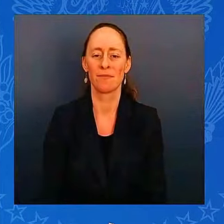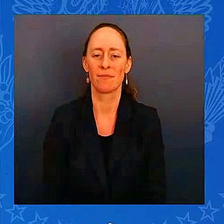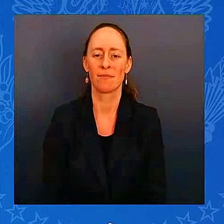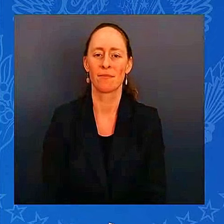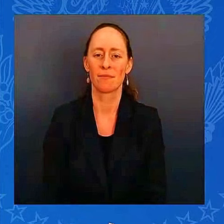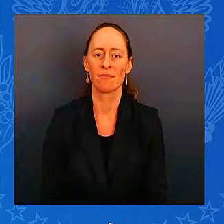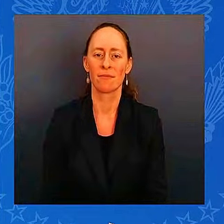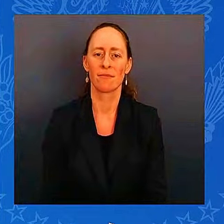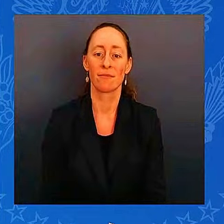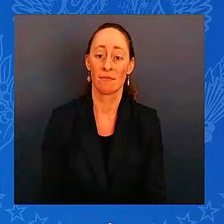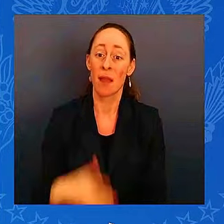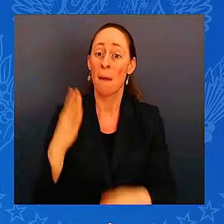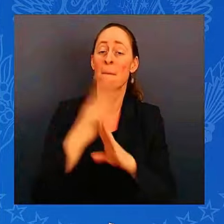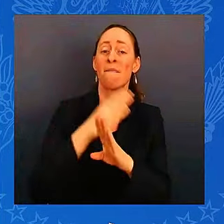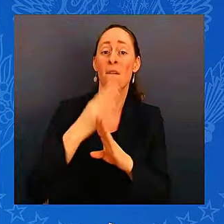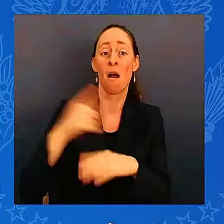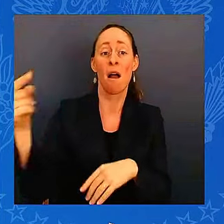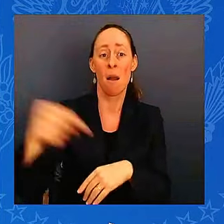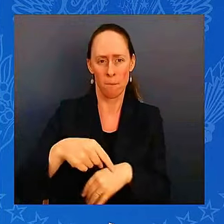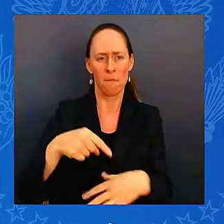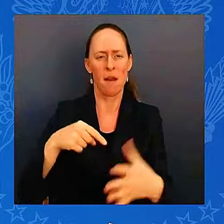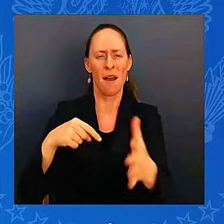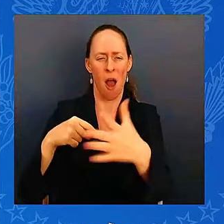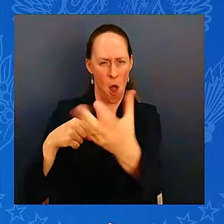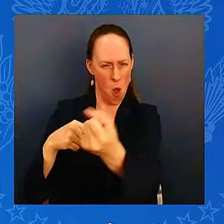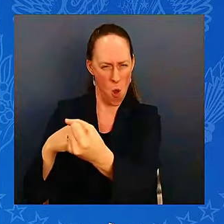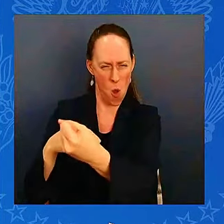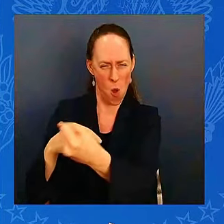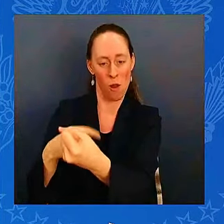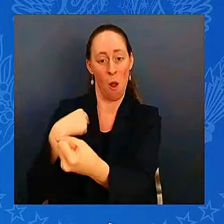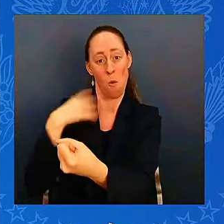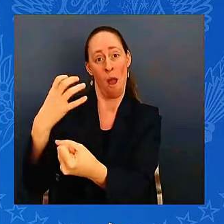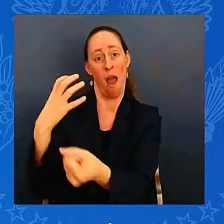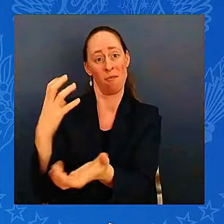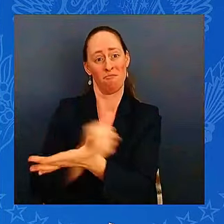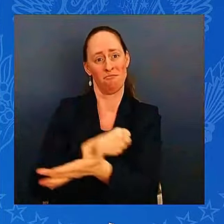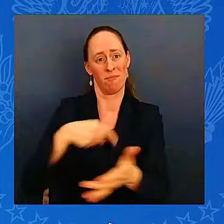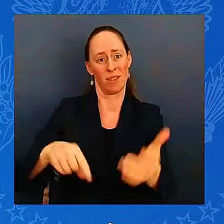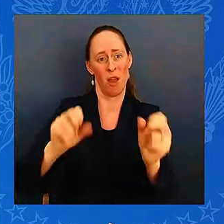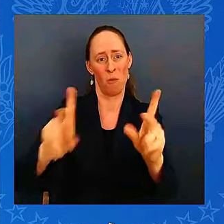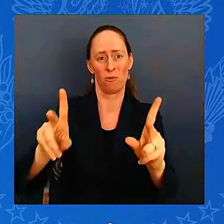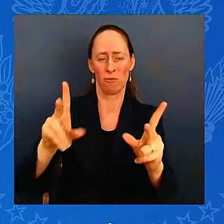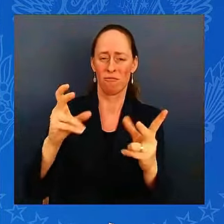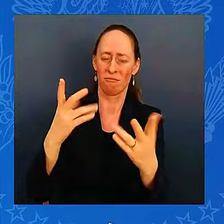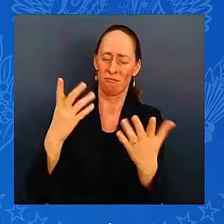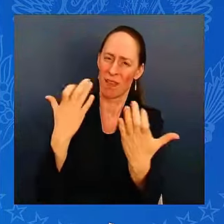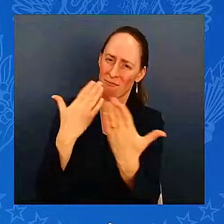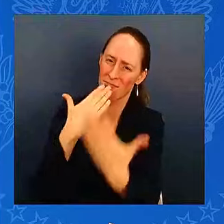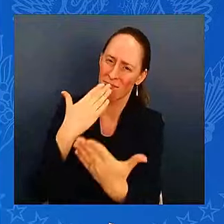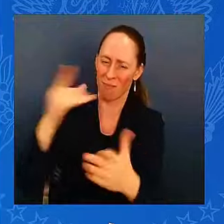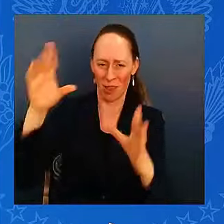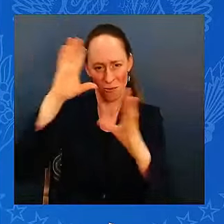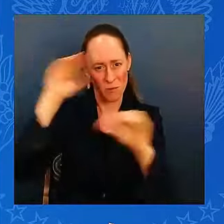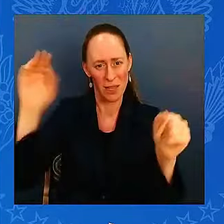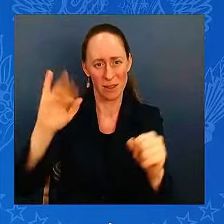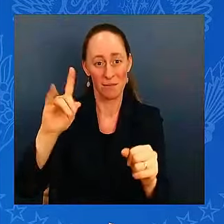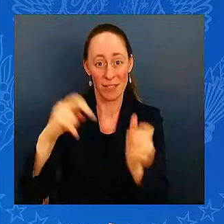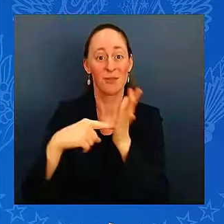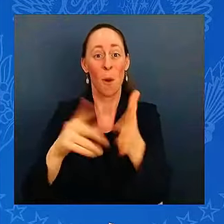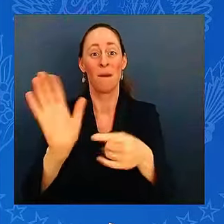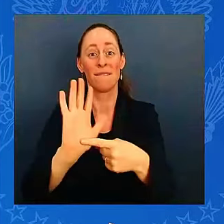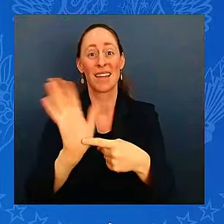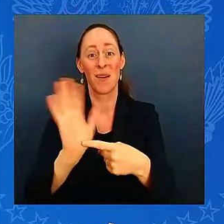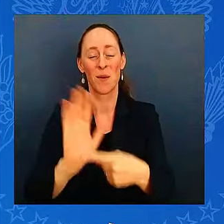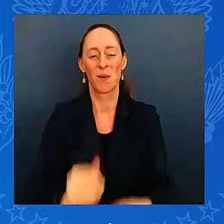few others who want to thank President Biden. Play the video. Democrats say it's the largest ever single